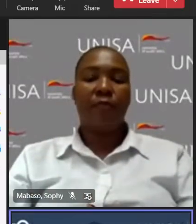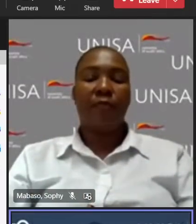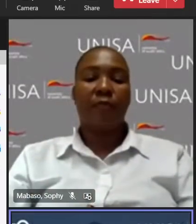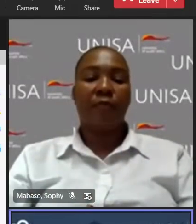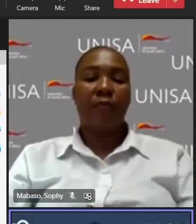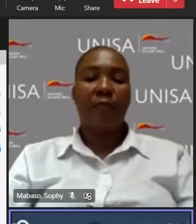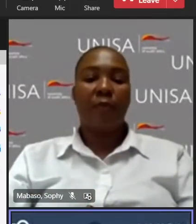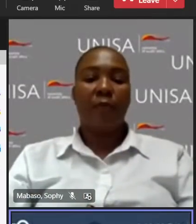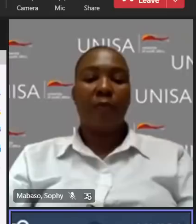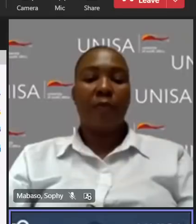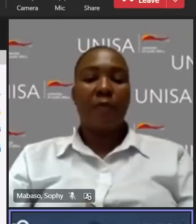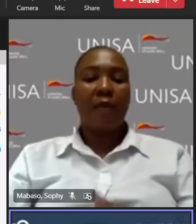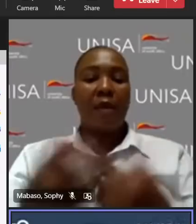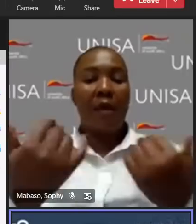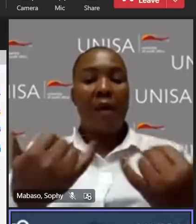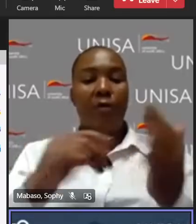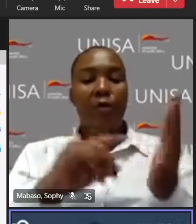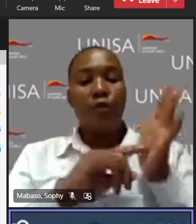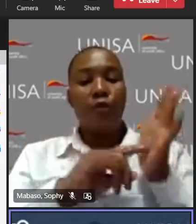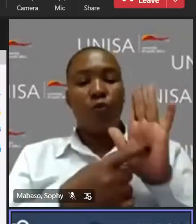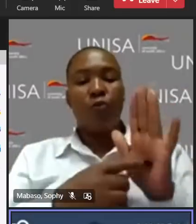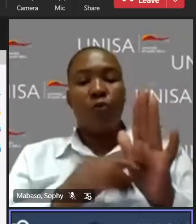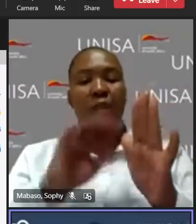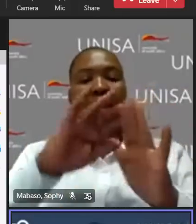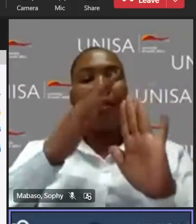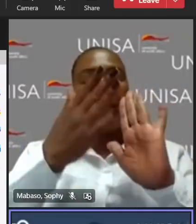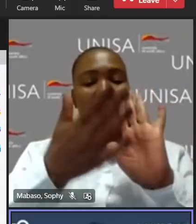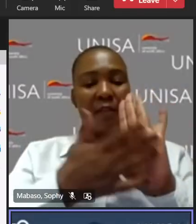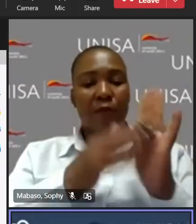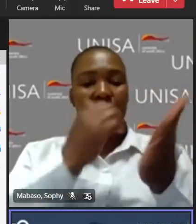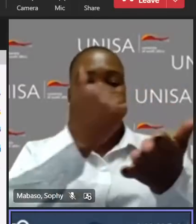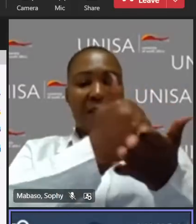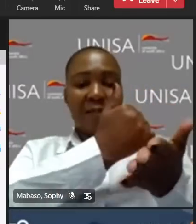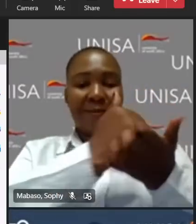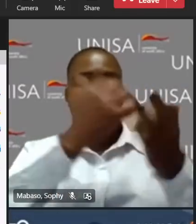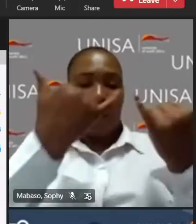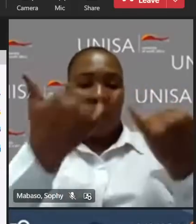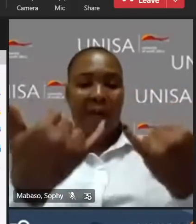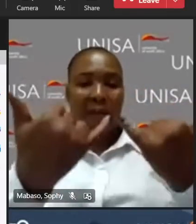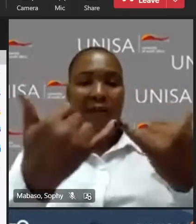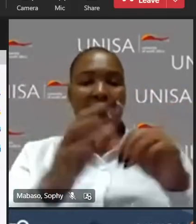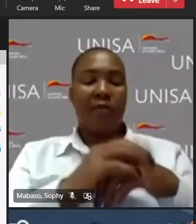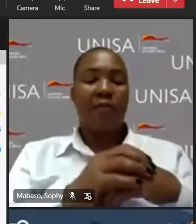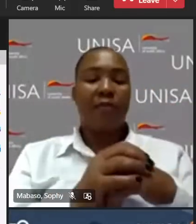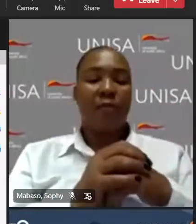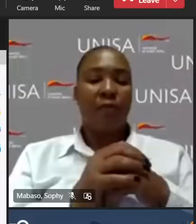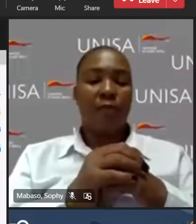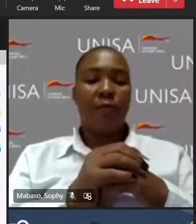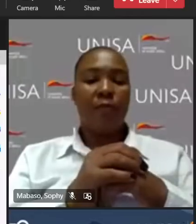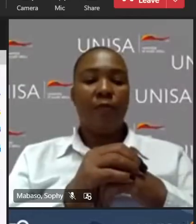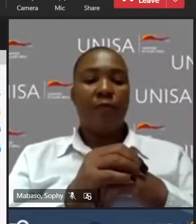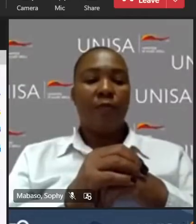It shows all the modules that you are currently registered for.